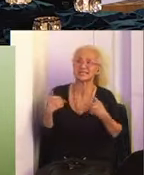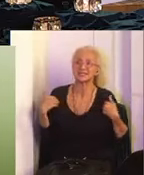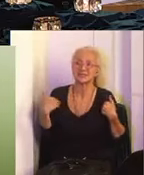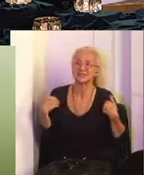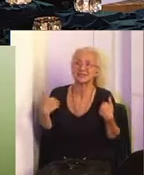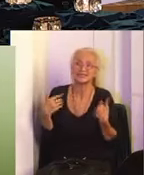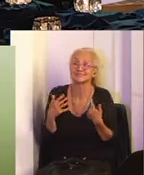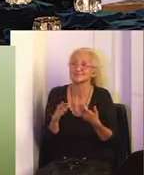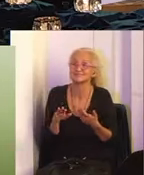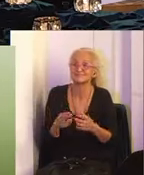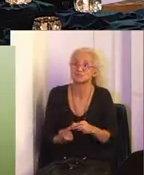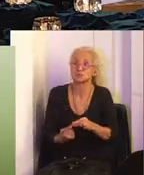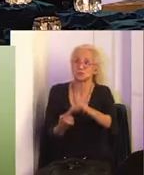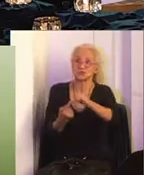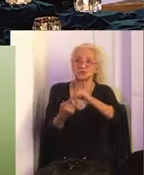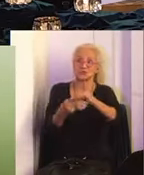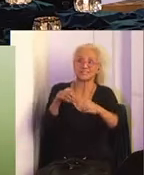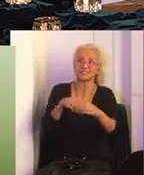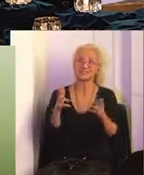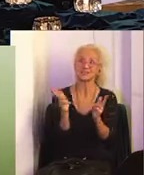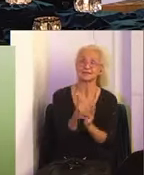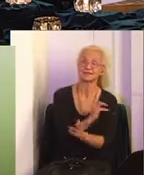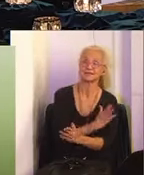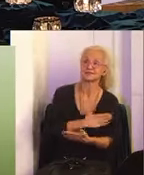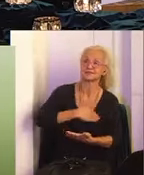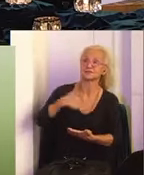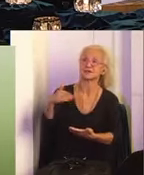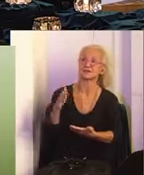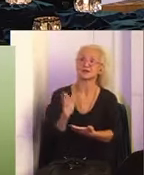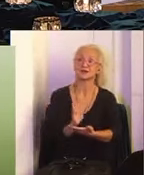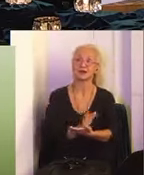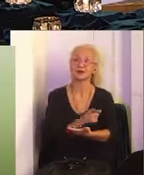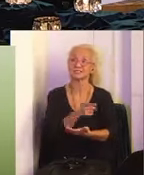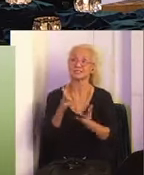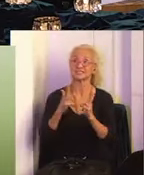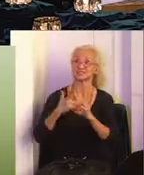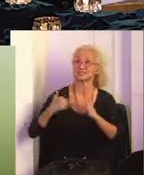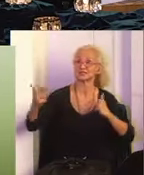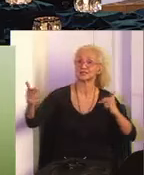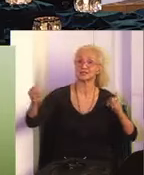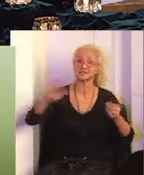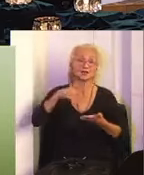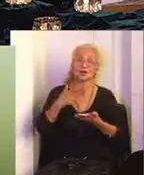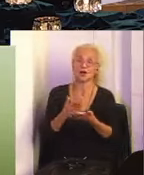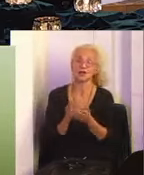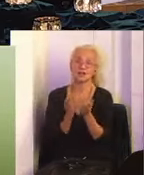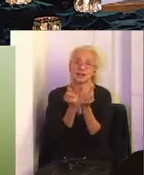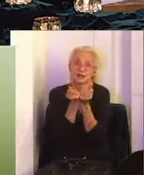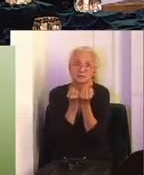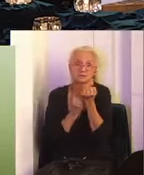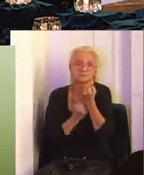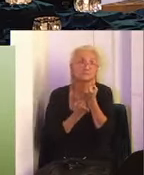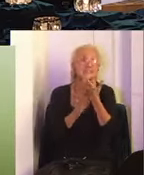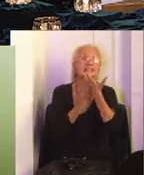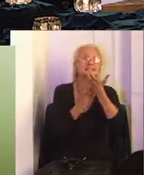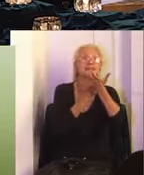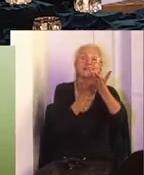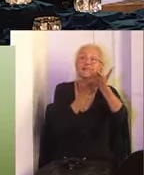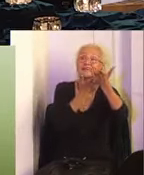every creature unique in the song that it sings, all